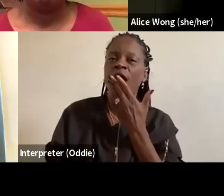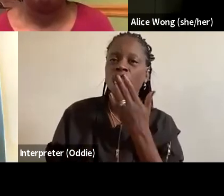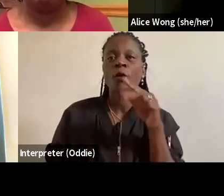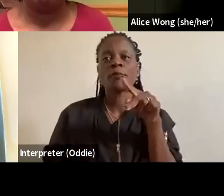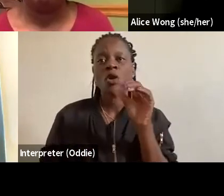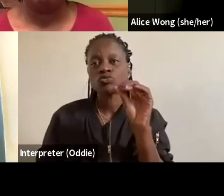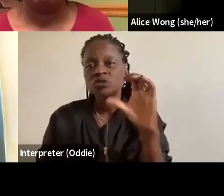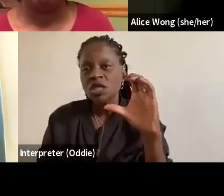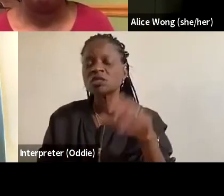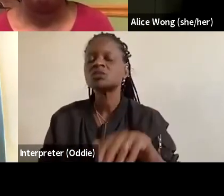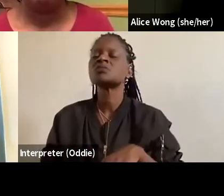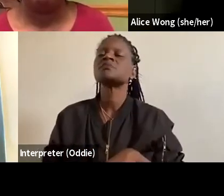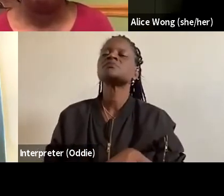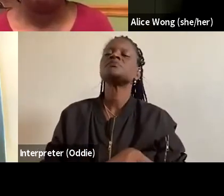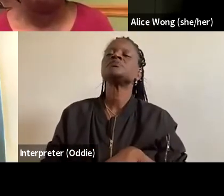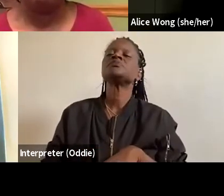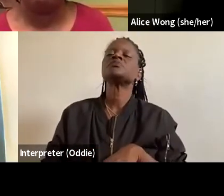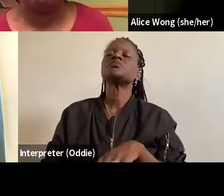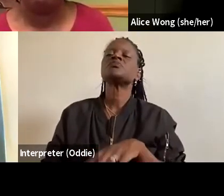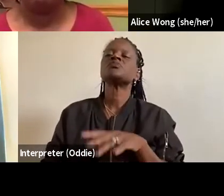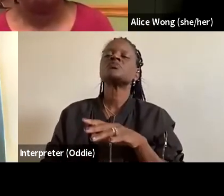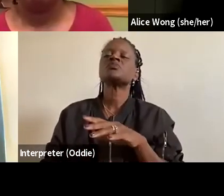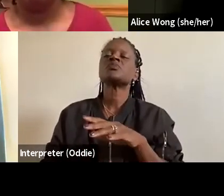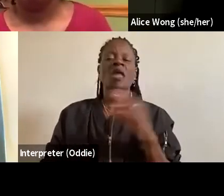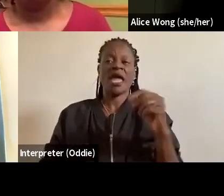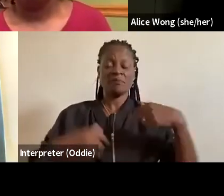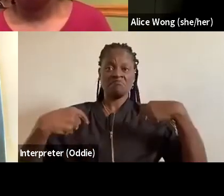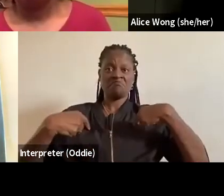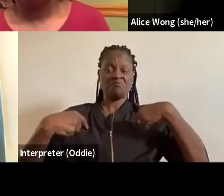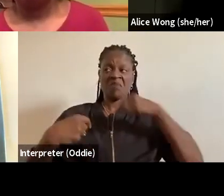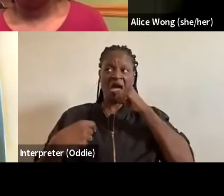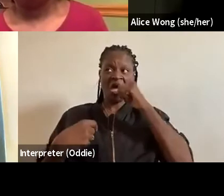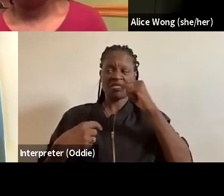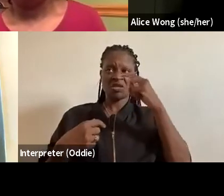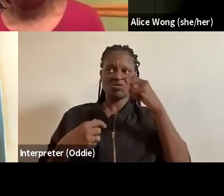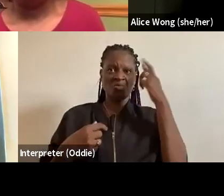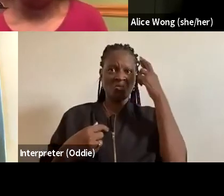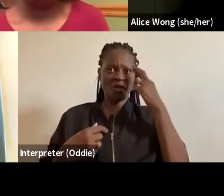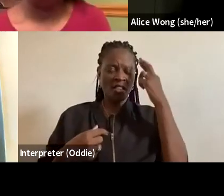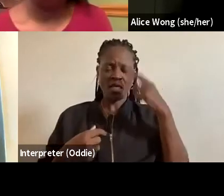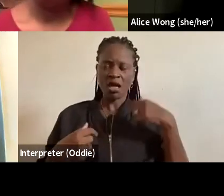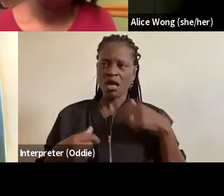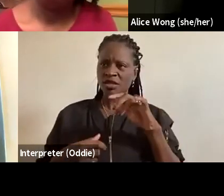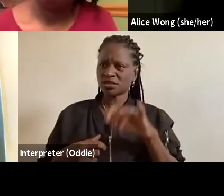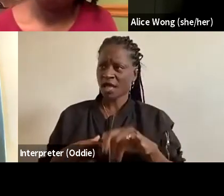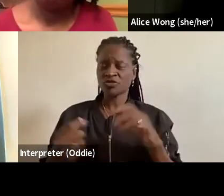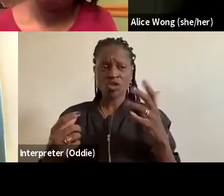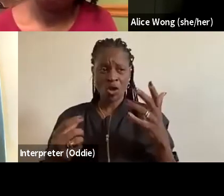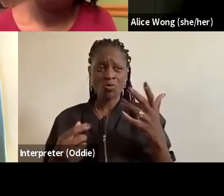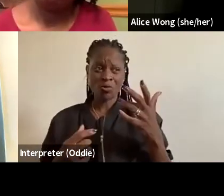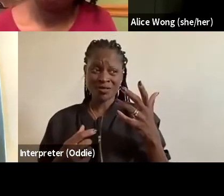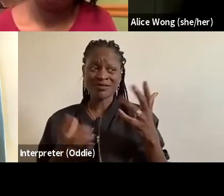during the chat function, I didn't realize this, but there were white disabled people who